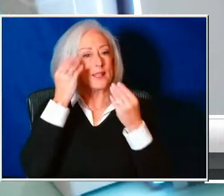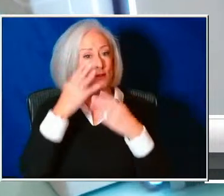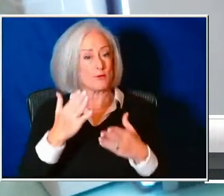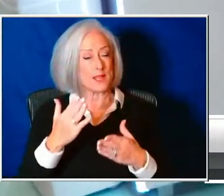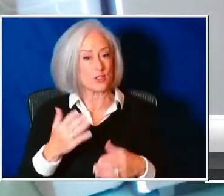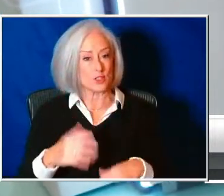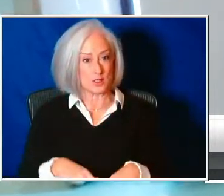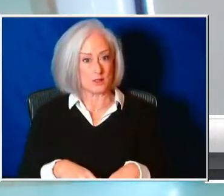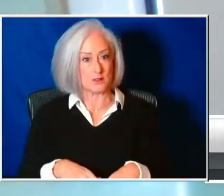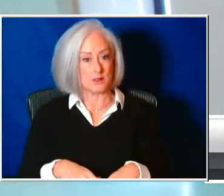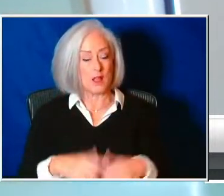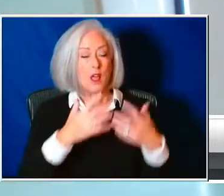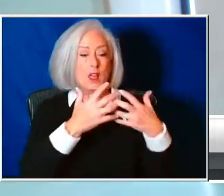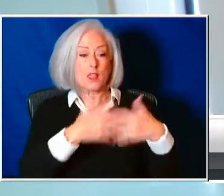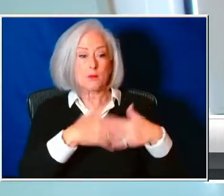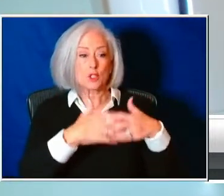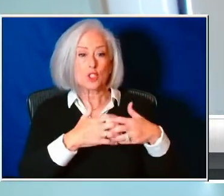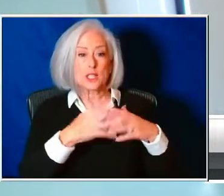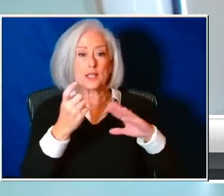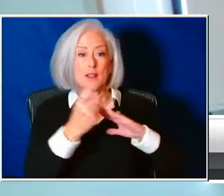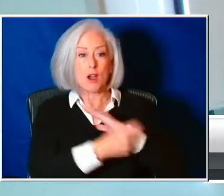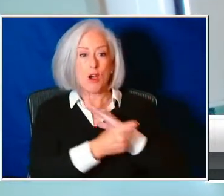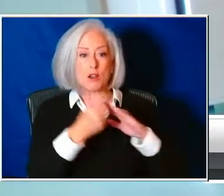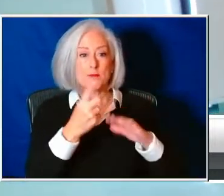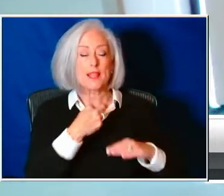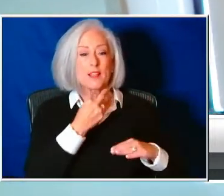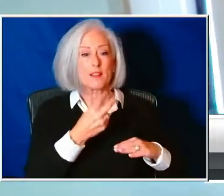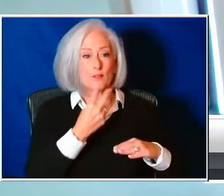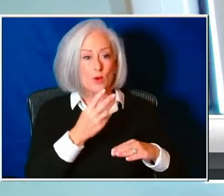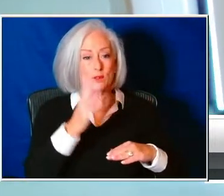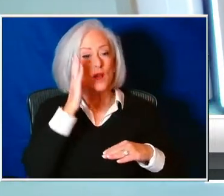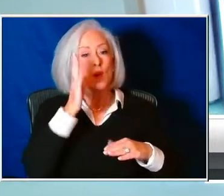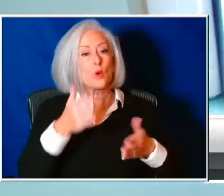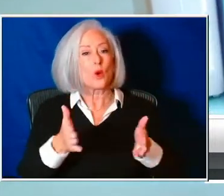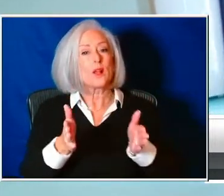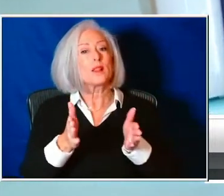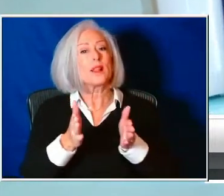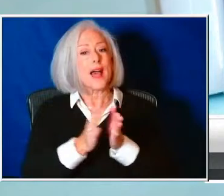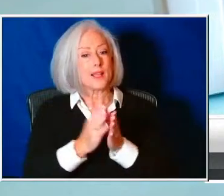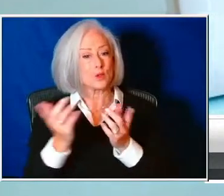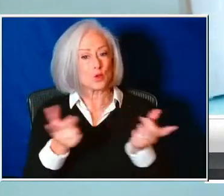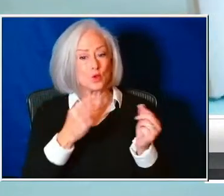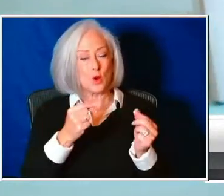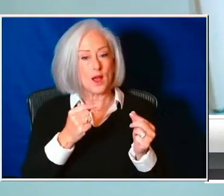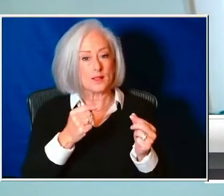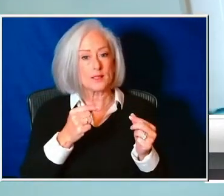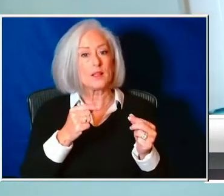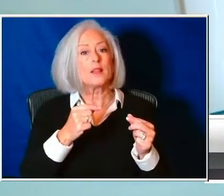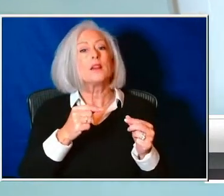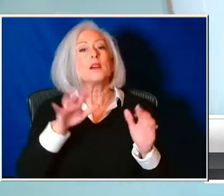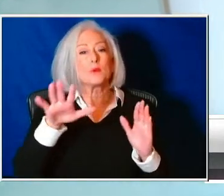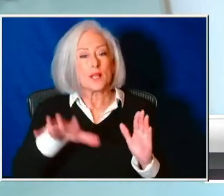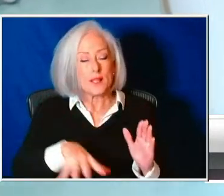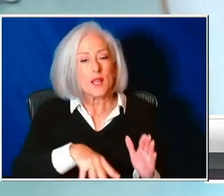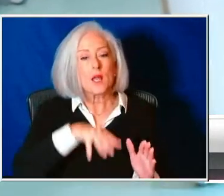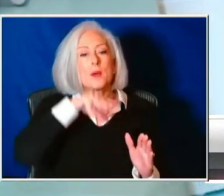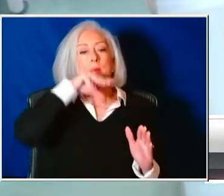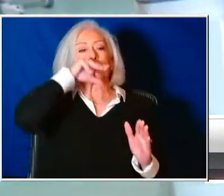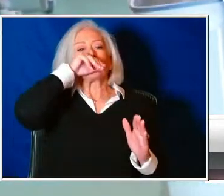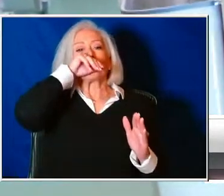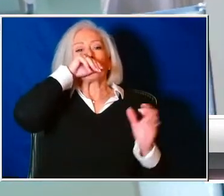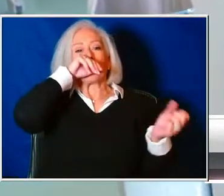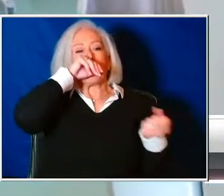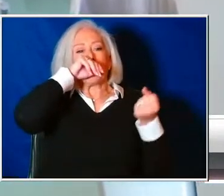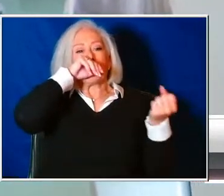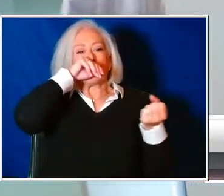an automated voice. It's going to ask you to take breaths in. It will have you blow them out. Do the best you can. They're not too long, but